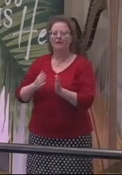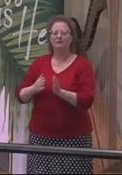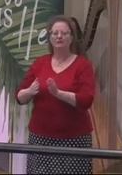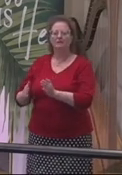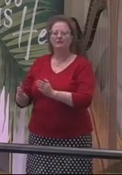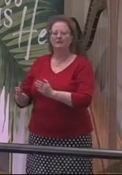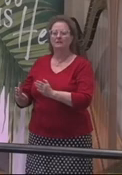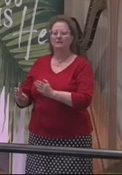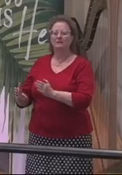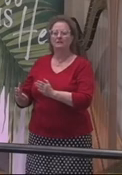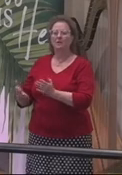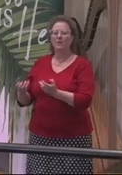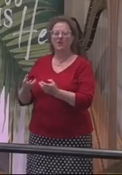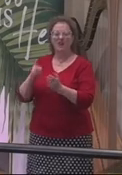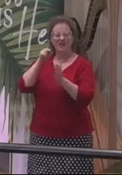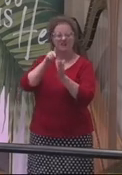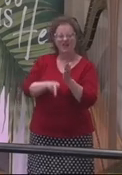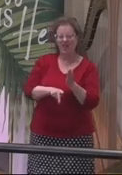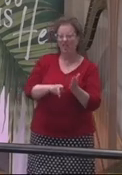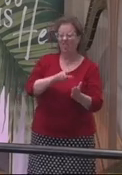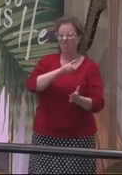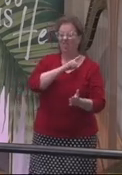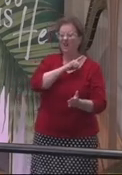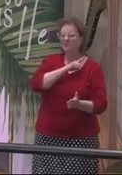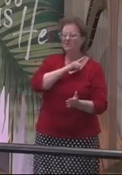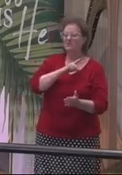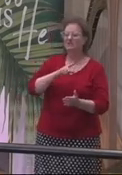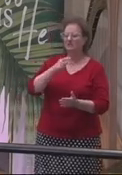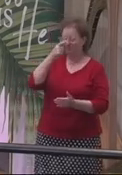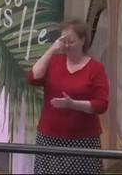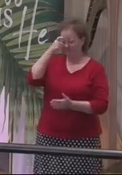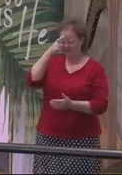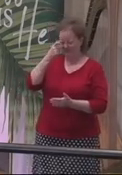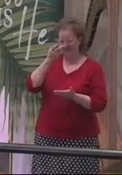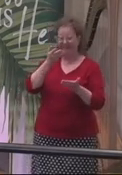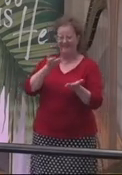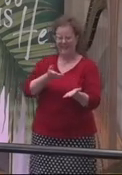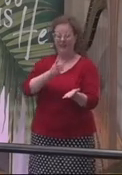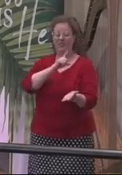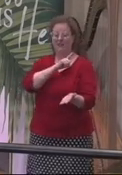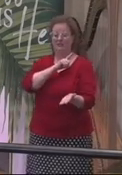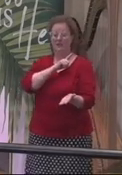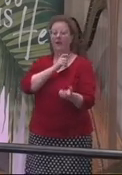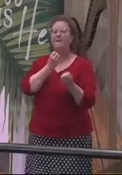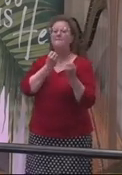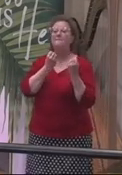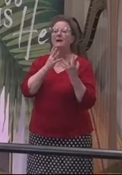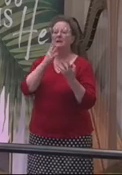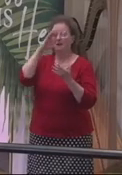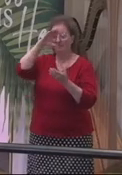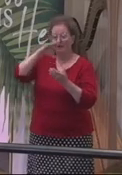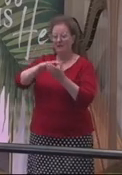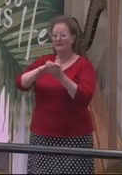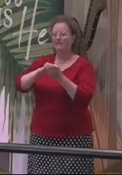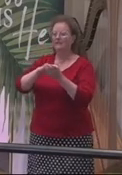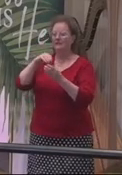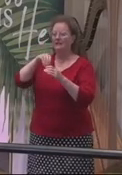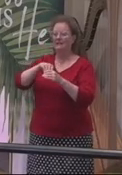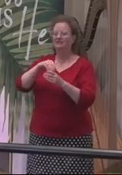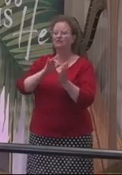Lazarus to death as well, because on account of him, many had believed in